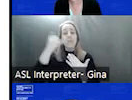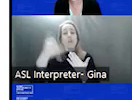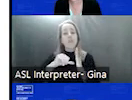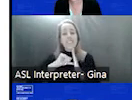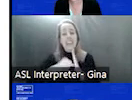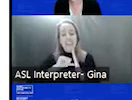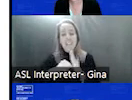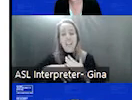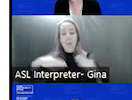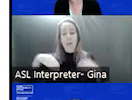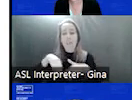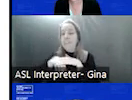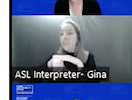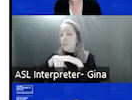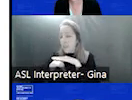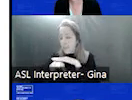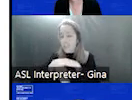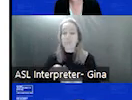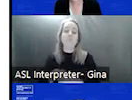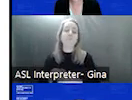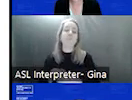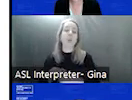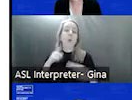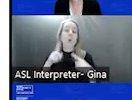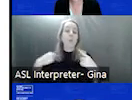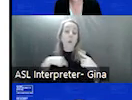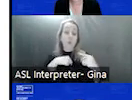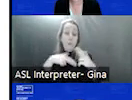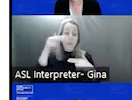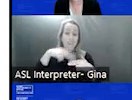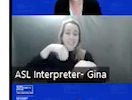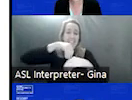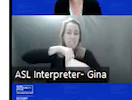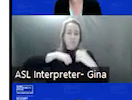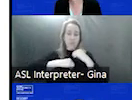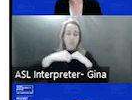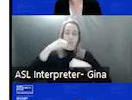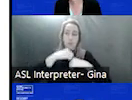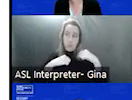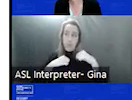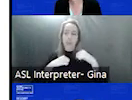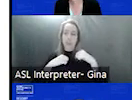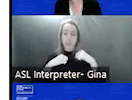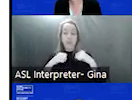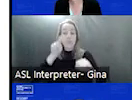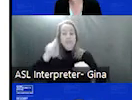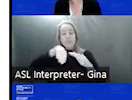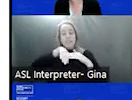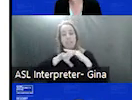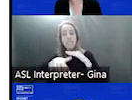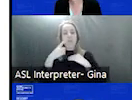on accessibility when we build infrastructure to be accessible to people